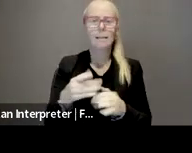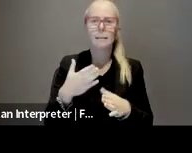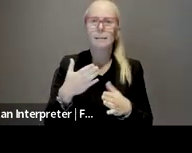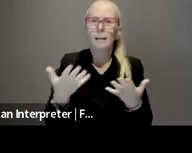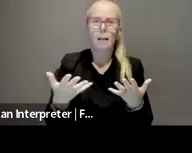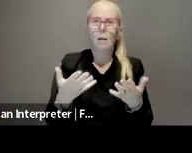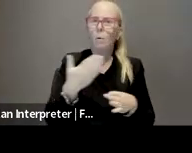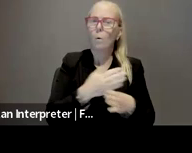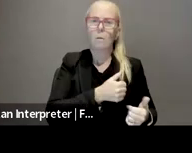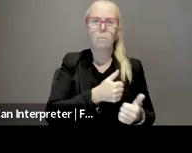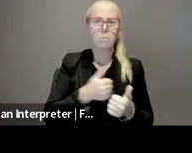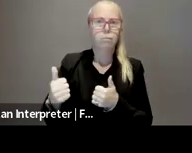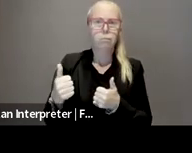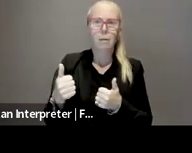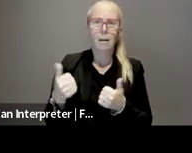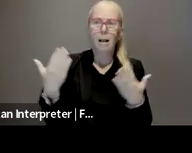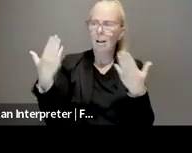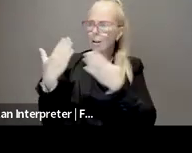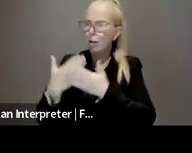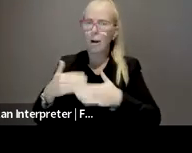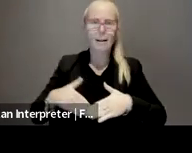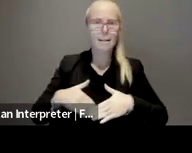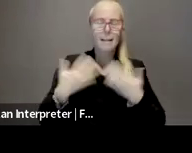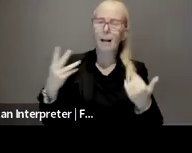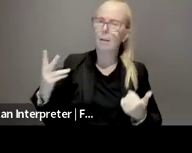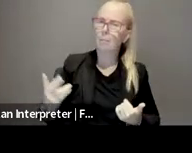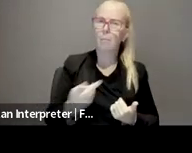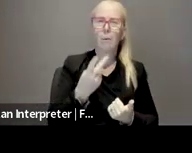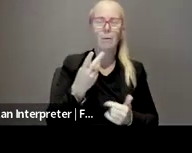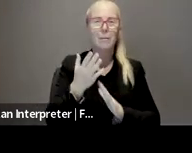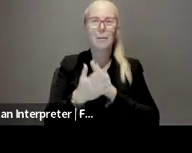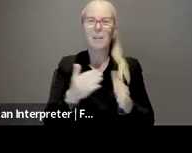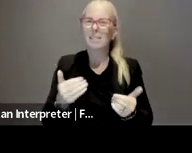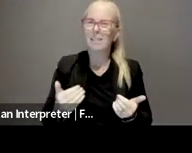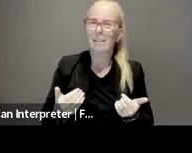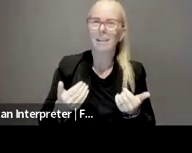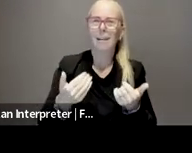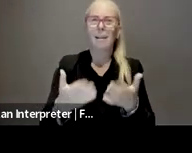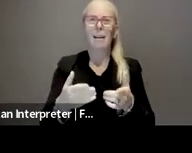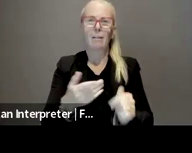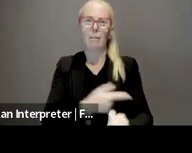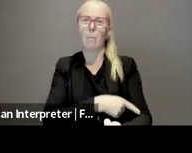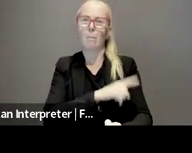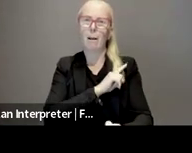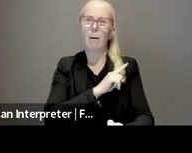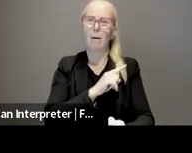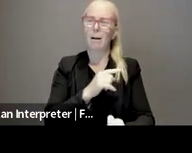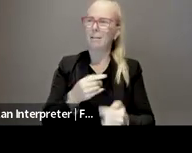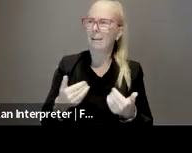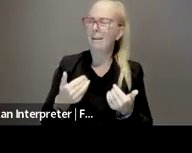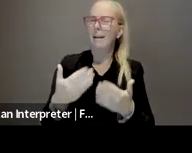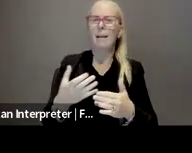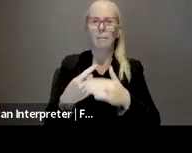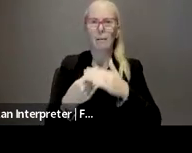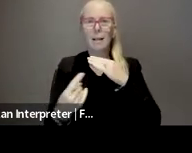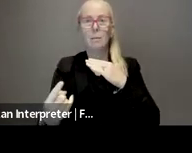night, thus empowering those having such conditions to live more independently and safely, both day and